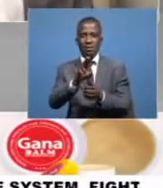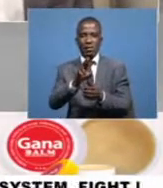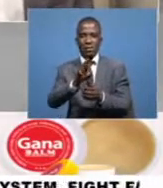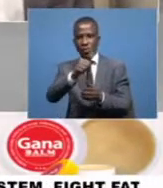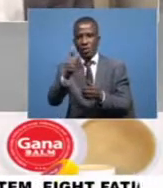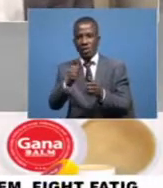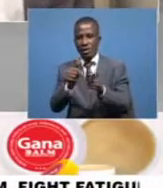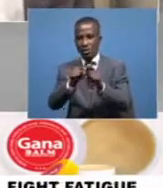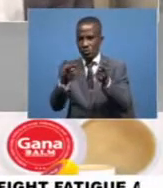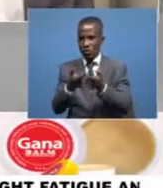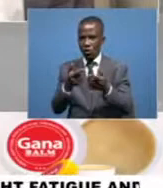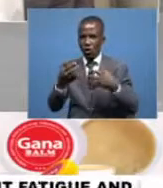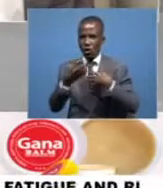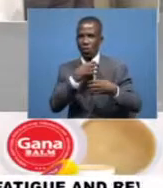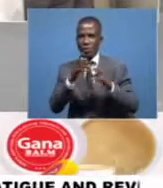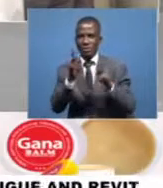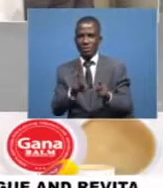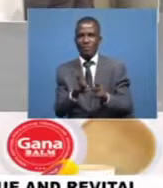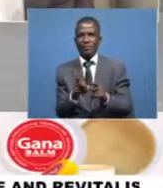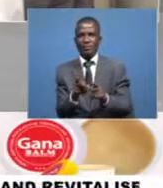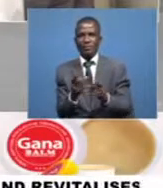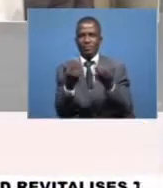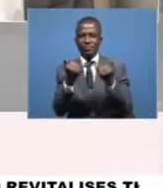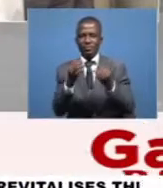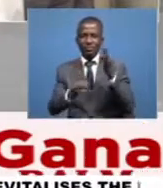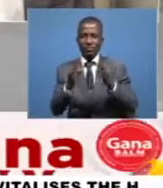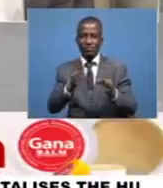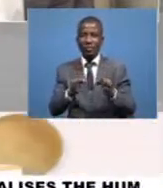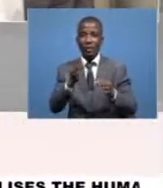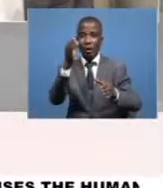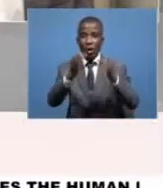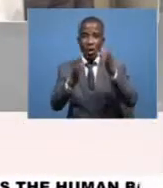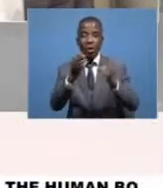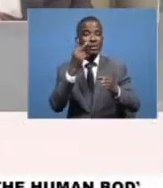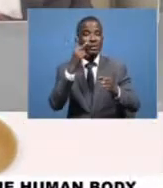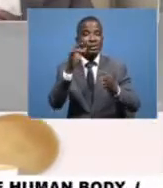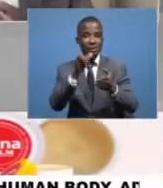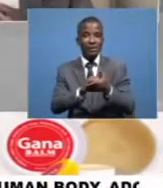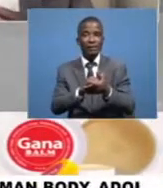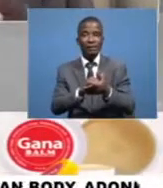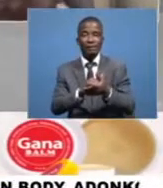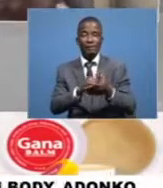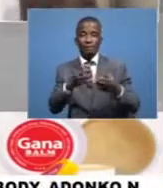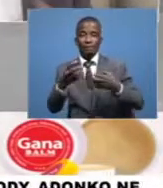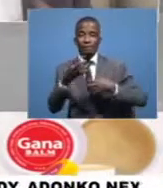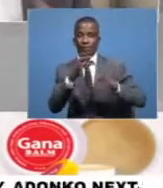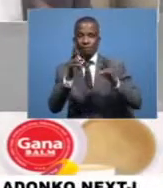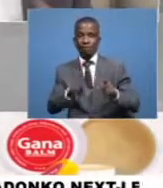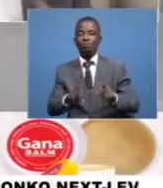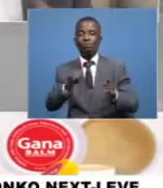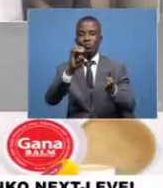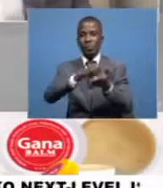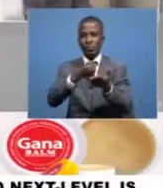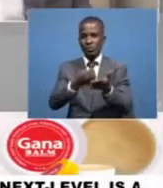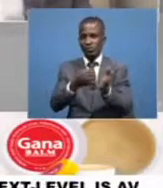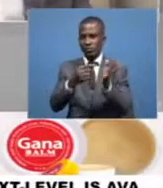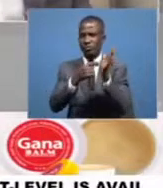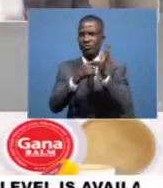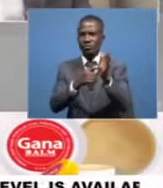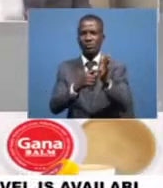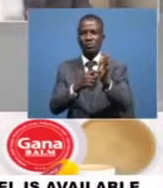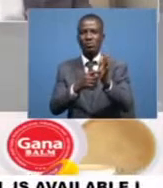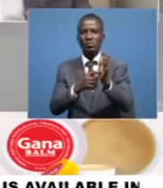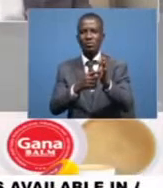plaintiff. And so it's a risk in the sense that if the court finds that the plaintiff's evidence shows that they made